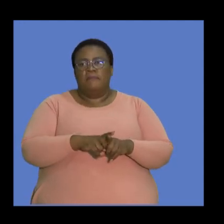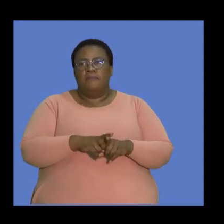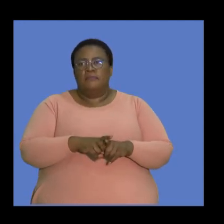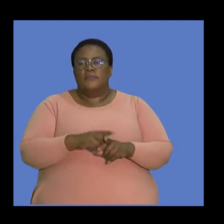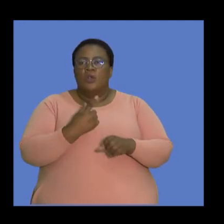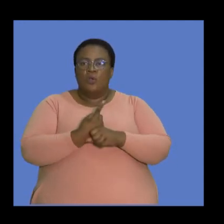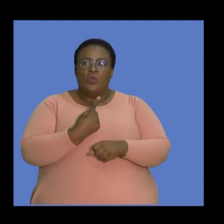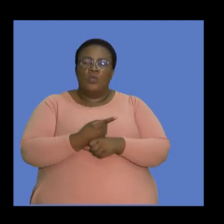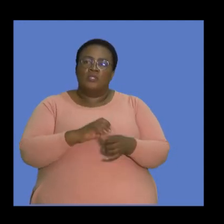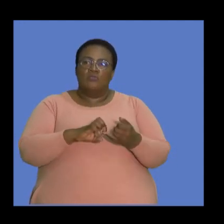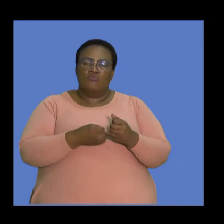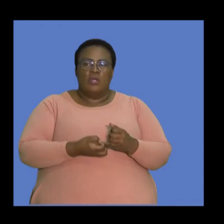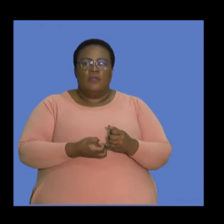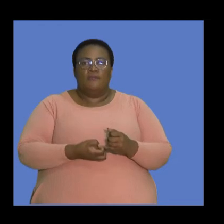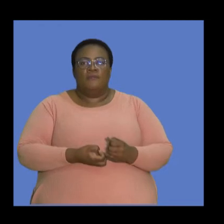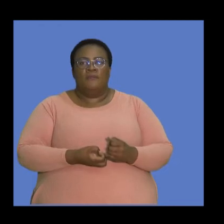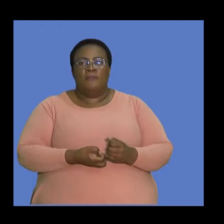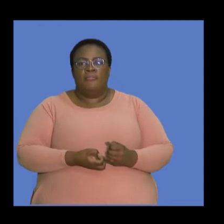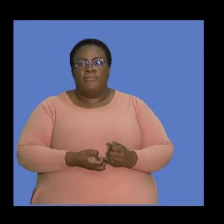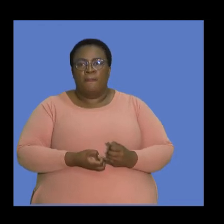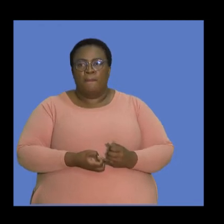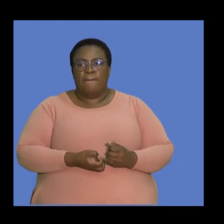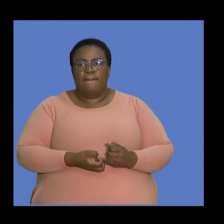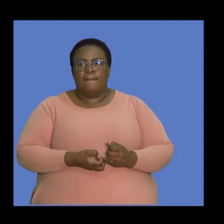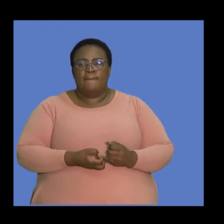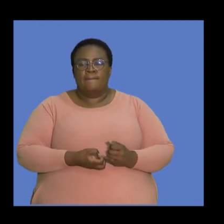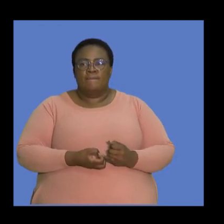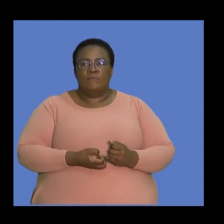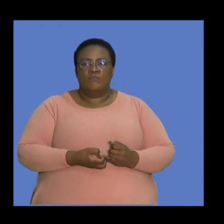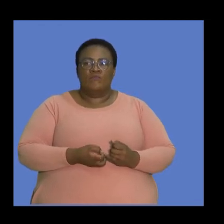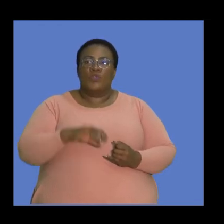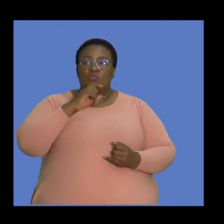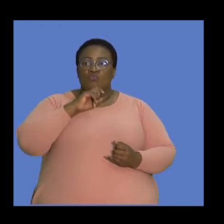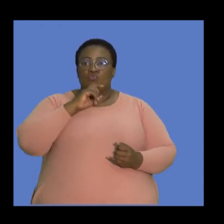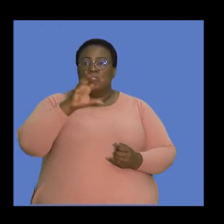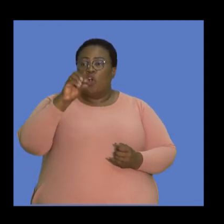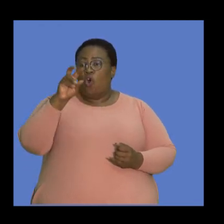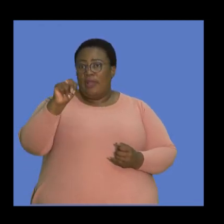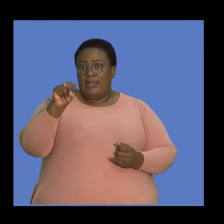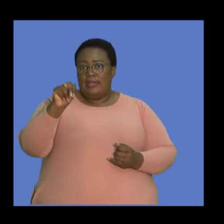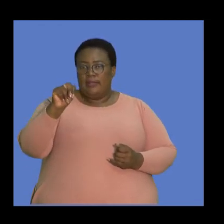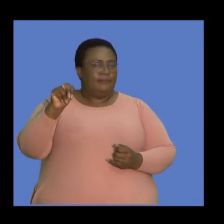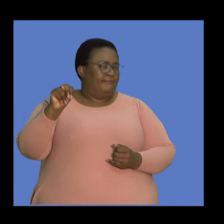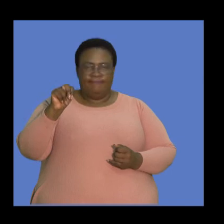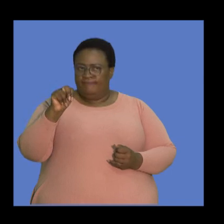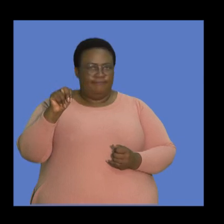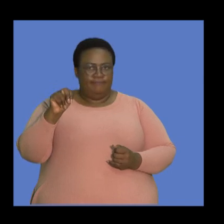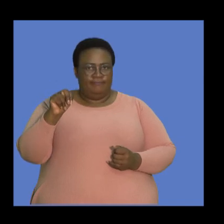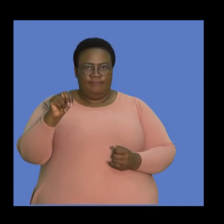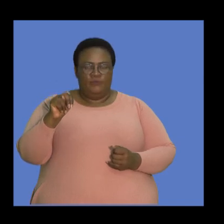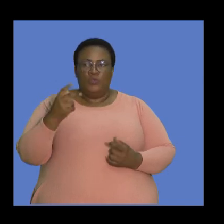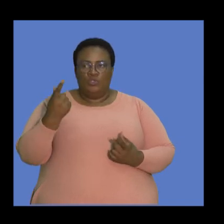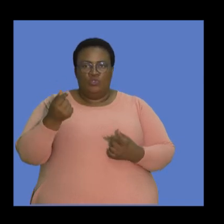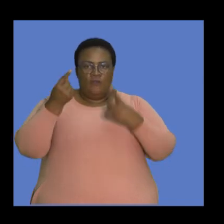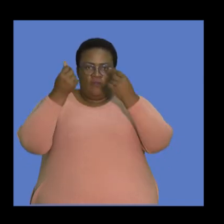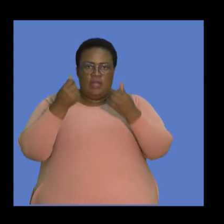which is exactly the same as that. So just always try, by all means, avoid using the on button when you are doing